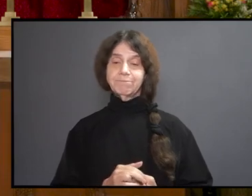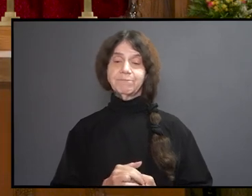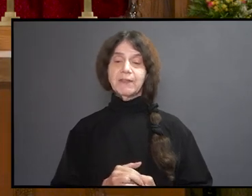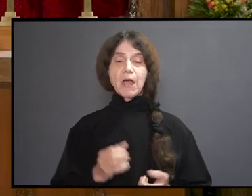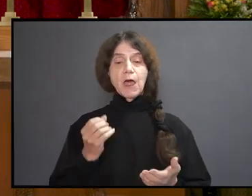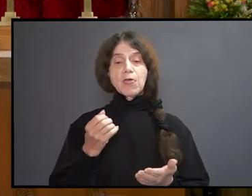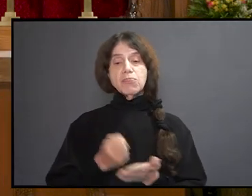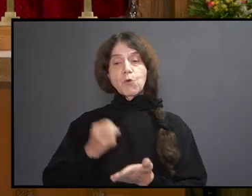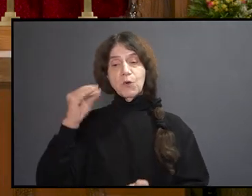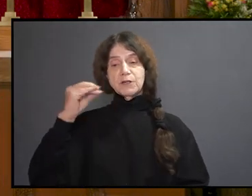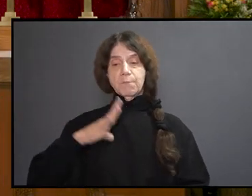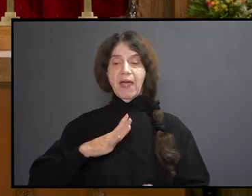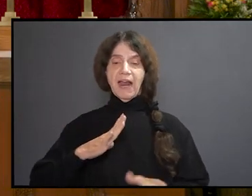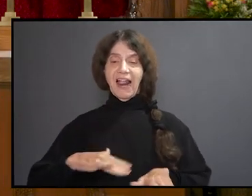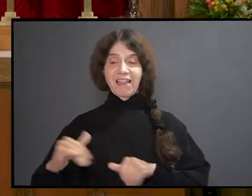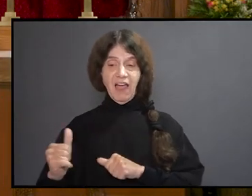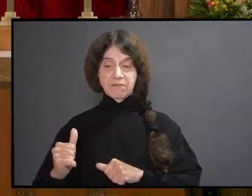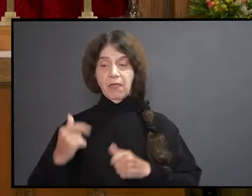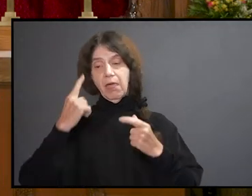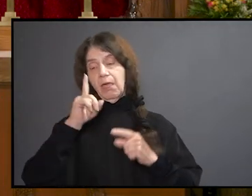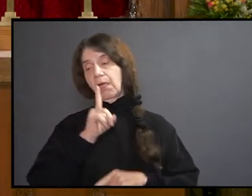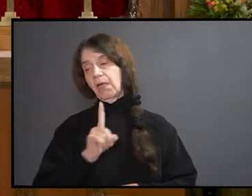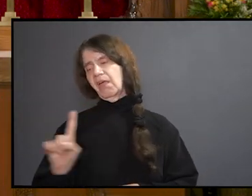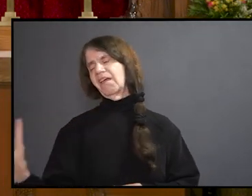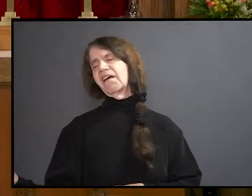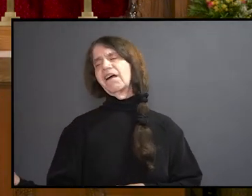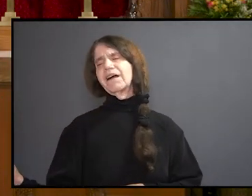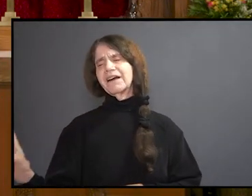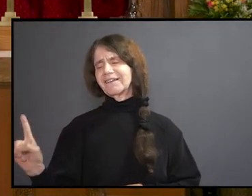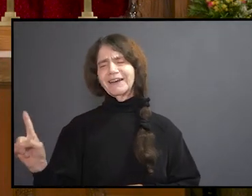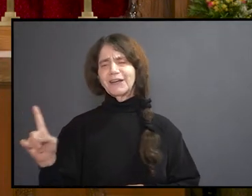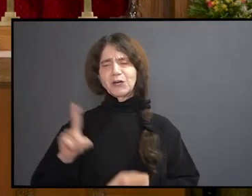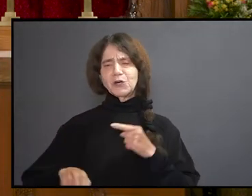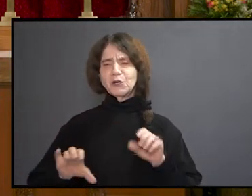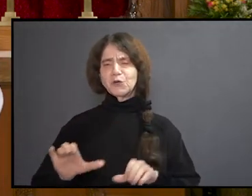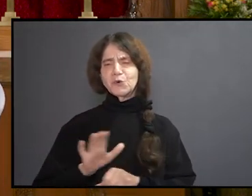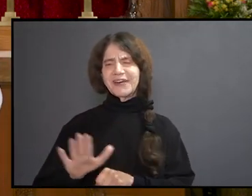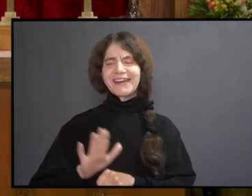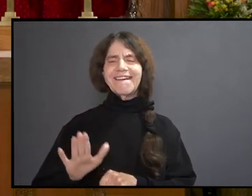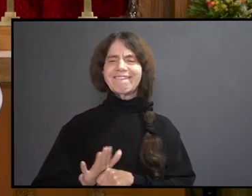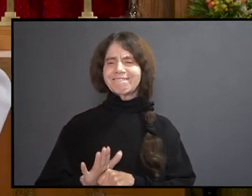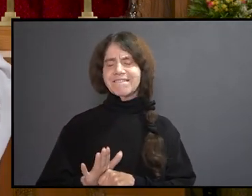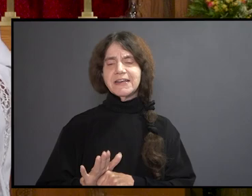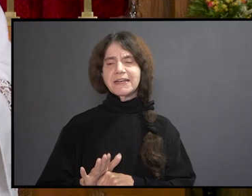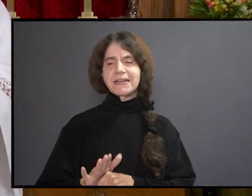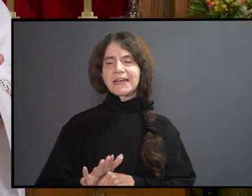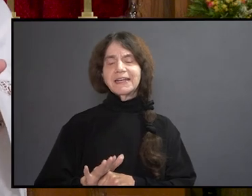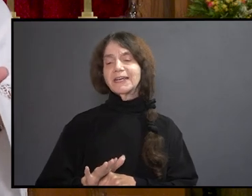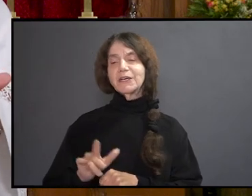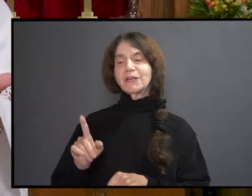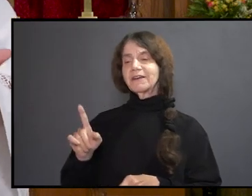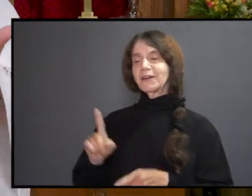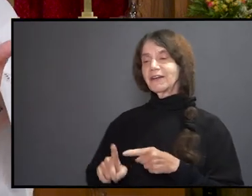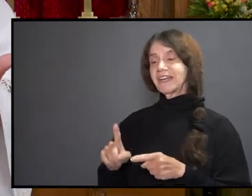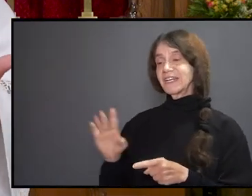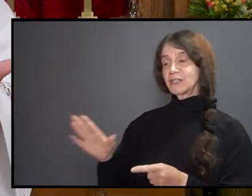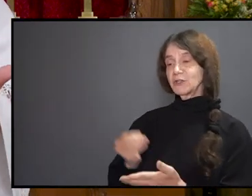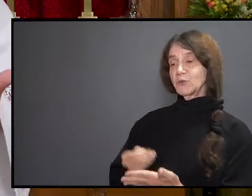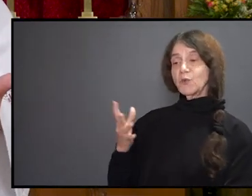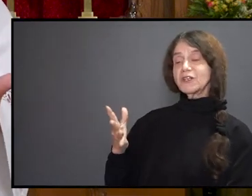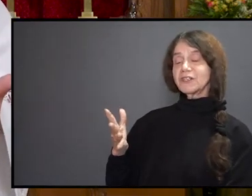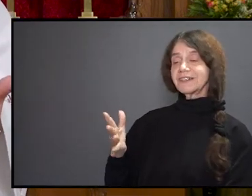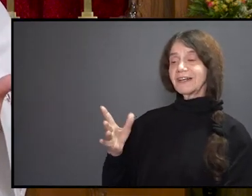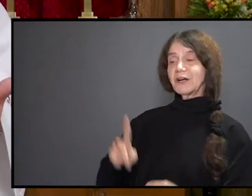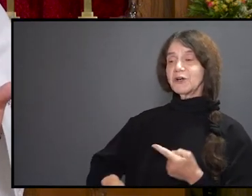The rich man left Jesus sorrowful since he could not do enough. He could not give his riches away, for they